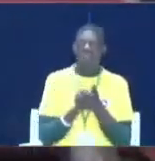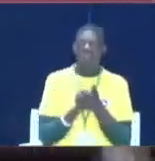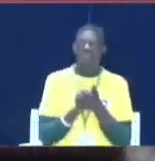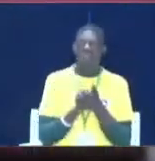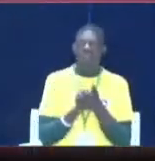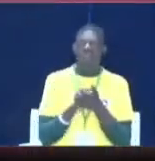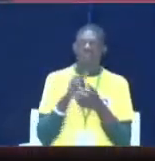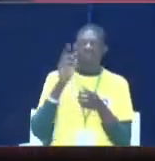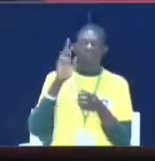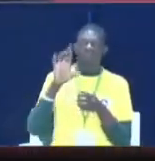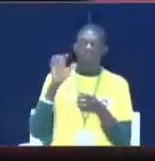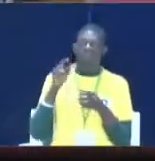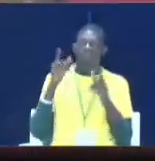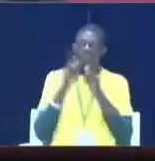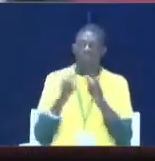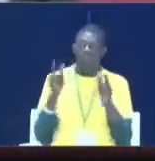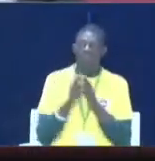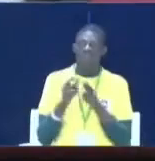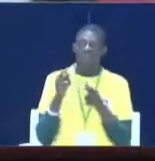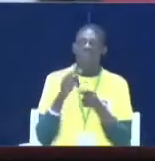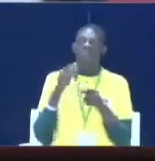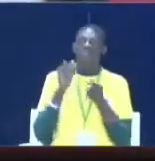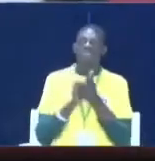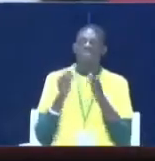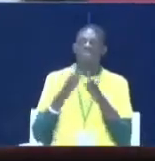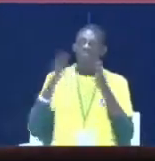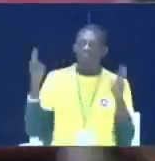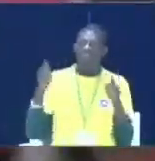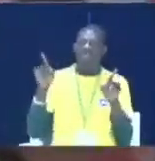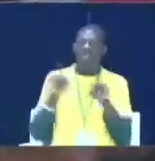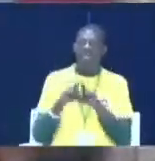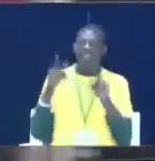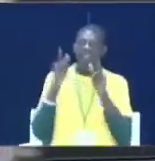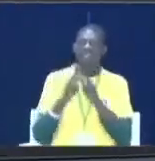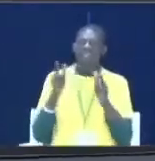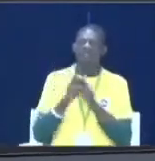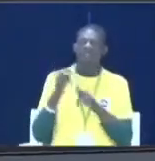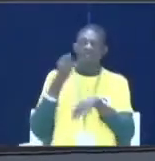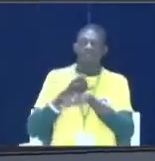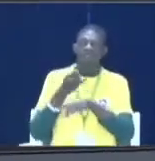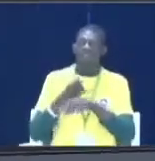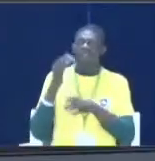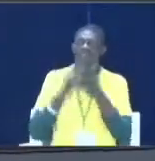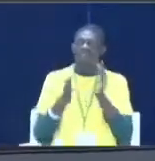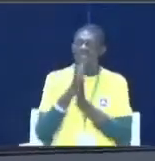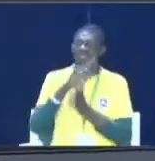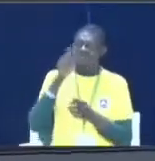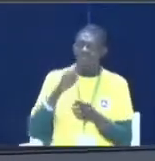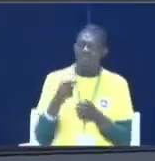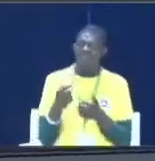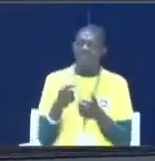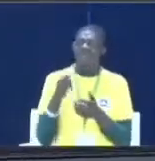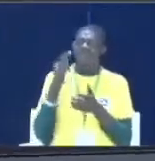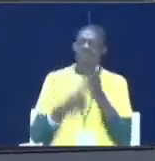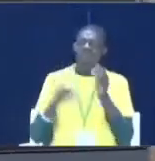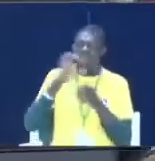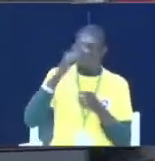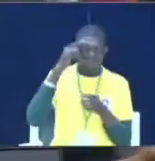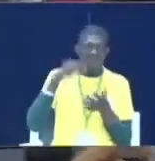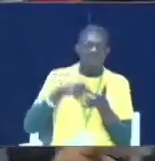a redemption camp. He see an auditorium that is as big as the size of Ibadan. Sometimes I ask myself, I say, what is he looking for